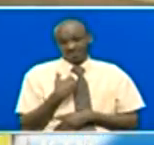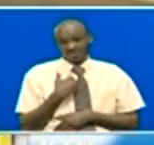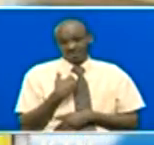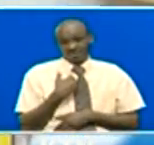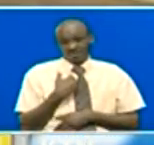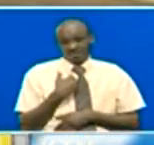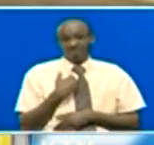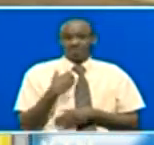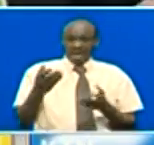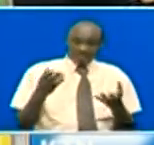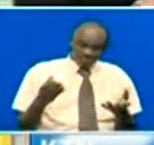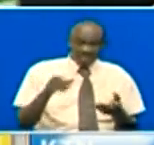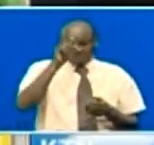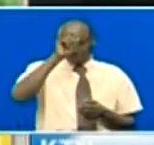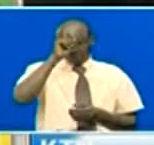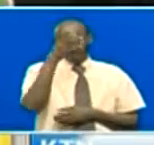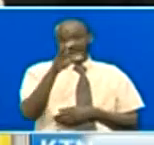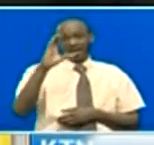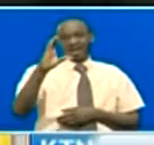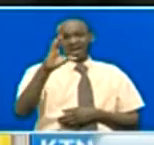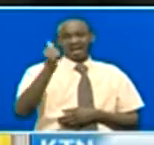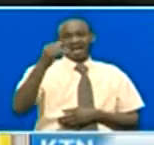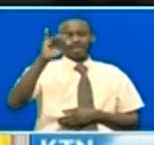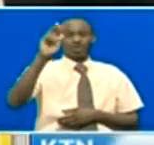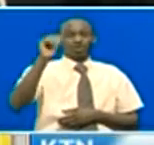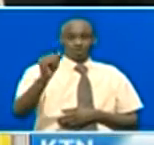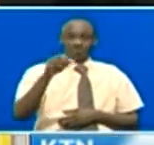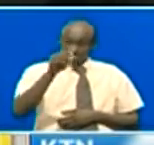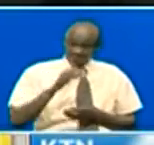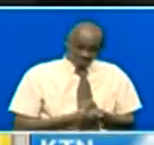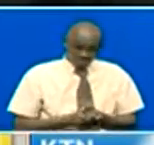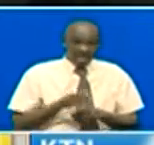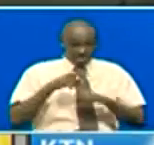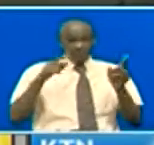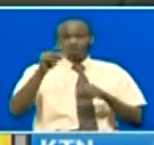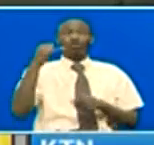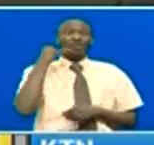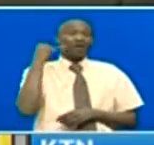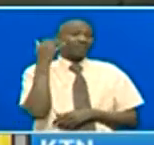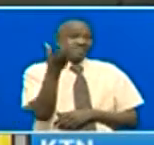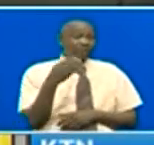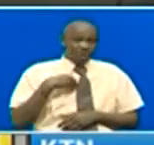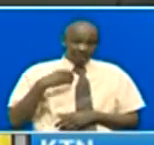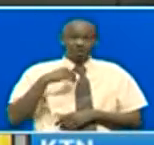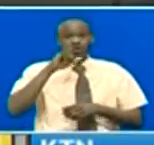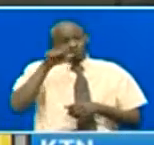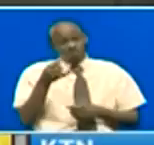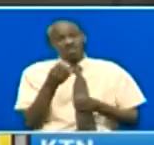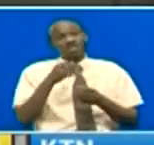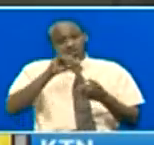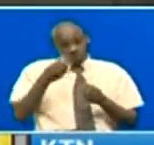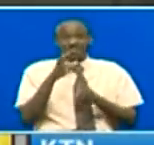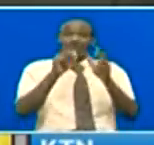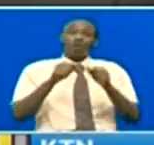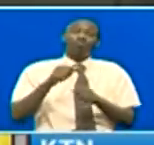Cairo, Egypt, is far less. But if you go to Nakuma today, you will buy grape juice and milk from